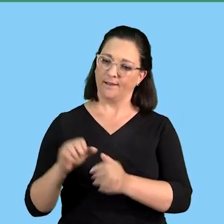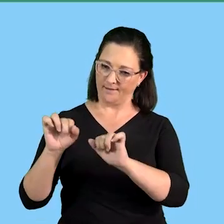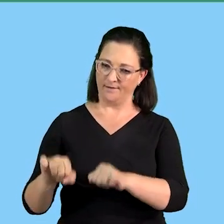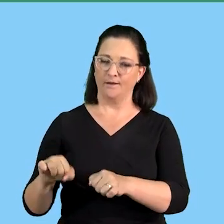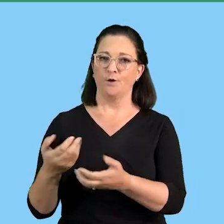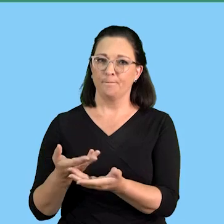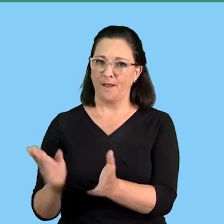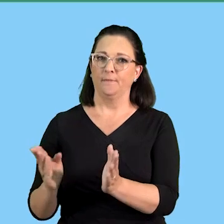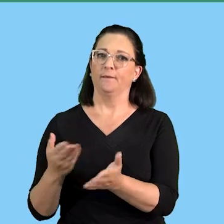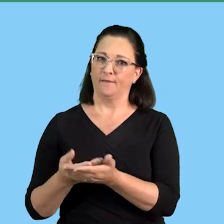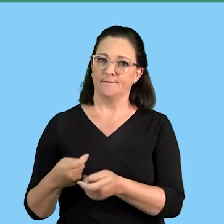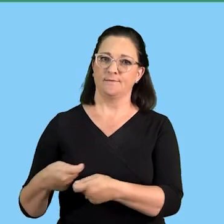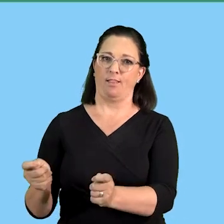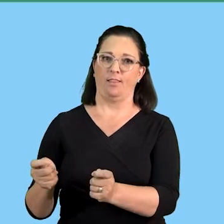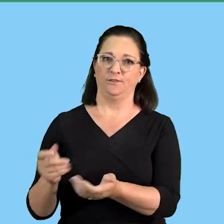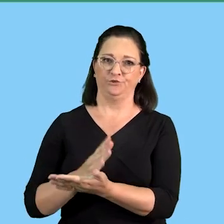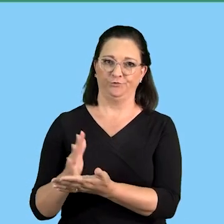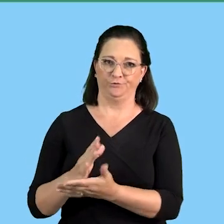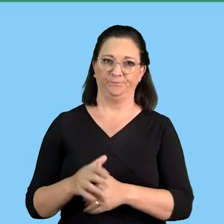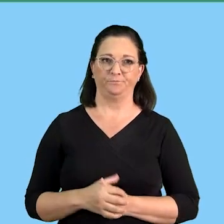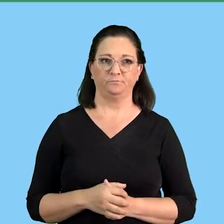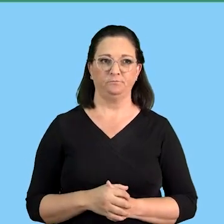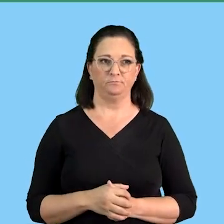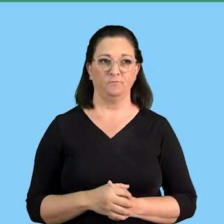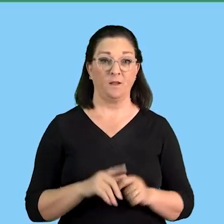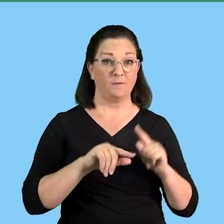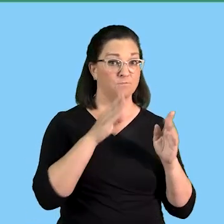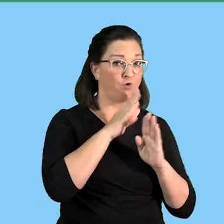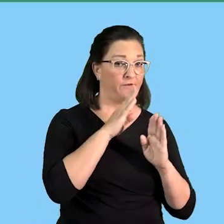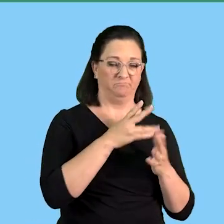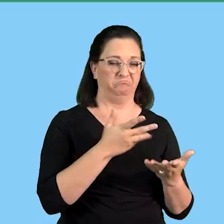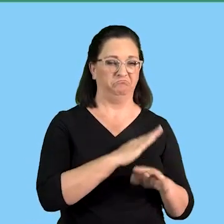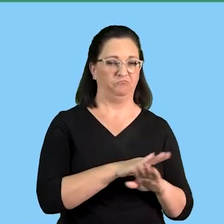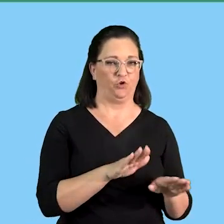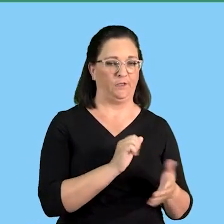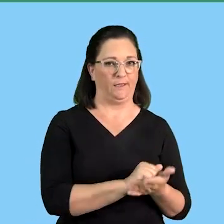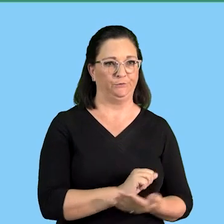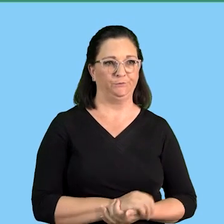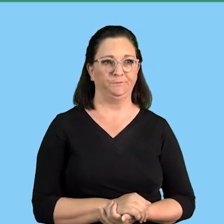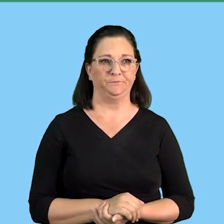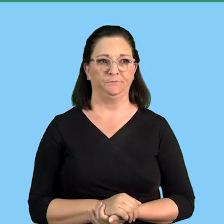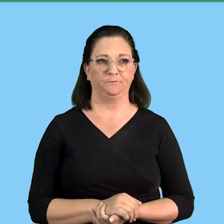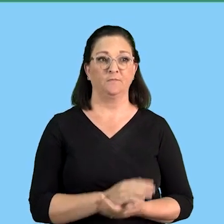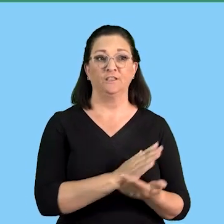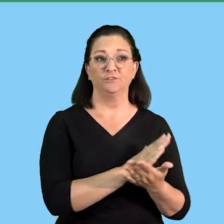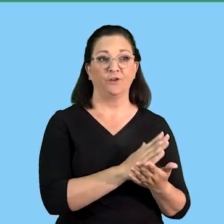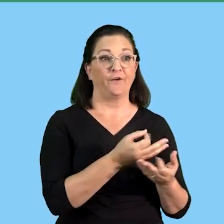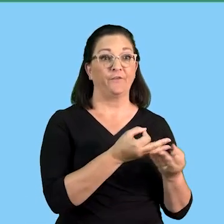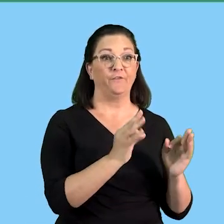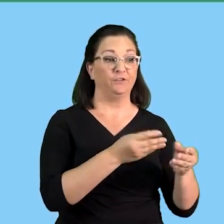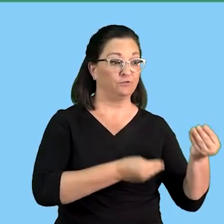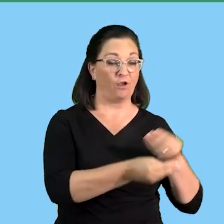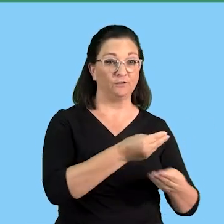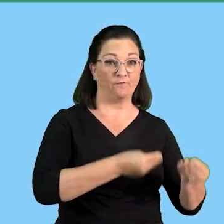the public. That is public company, but the private company may not do so. So shares are not freely